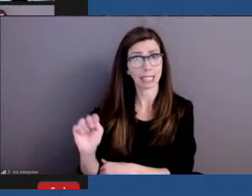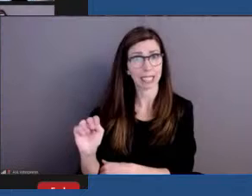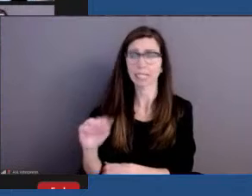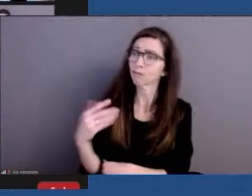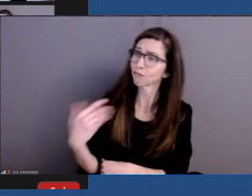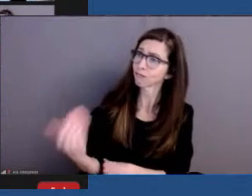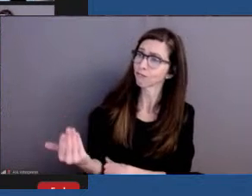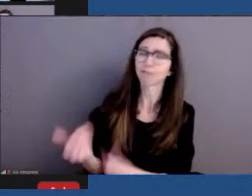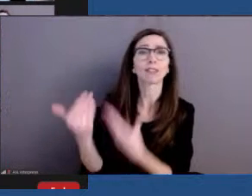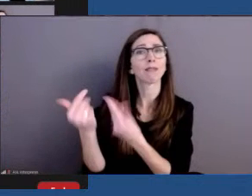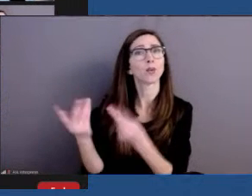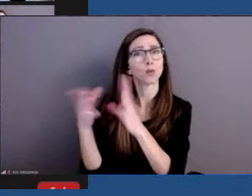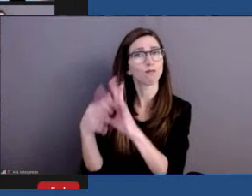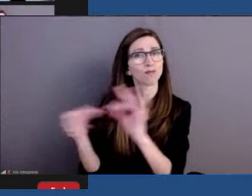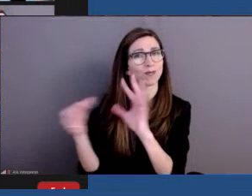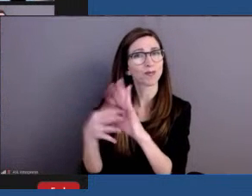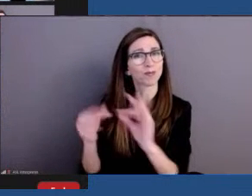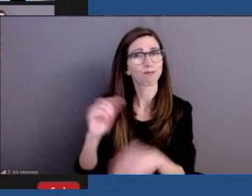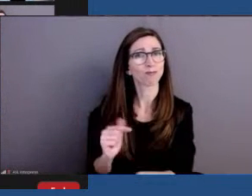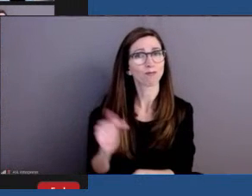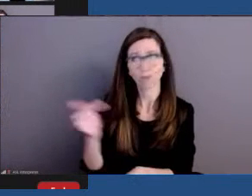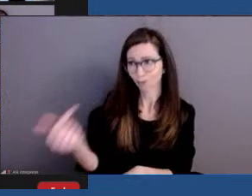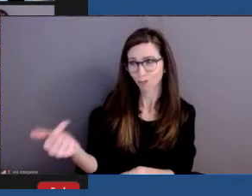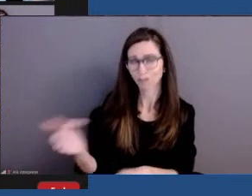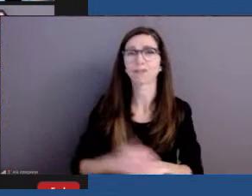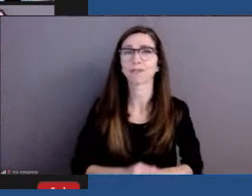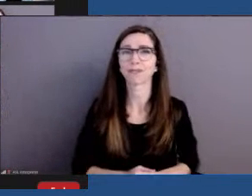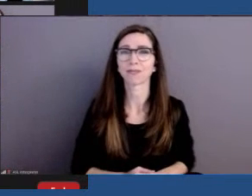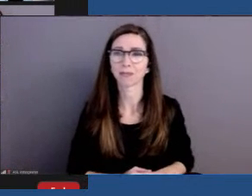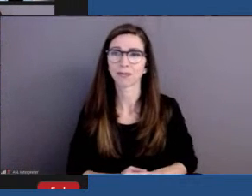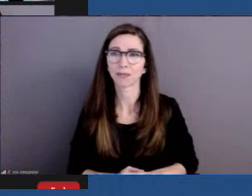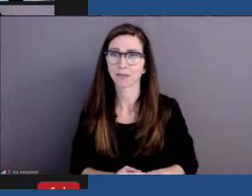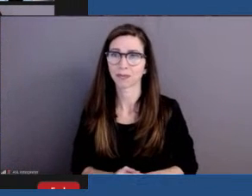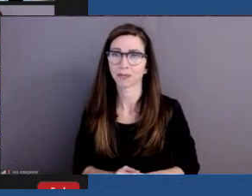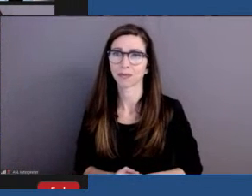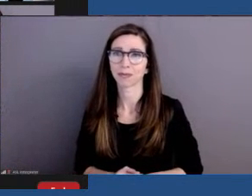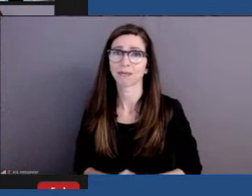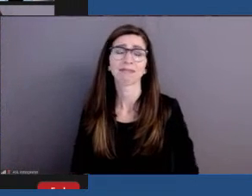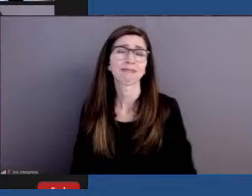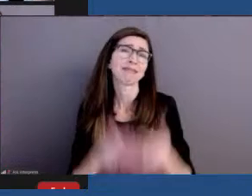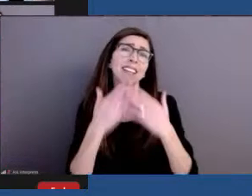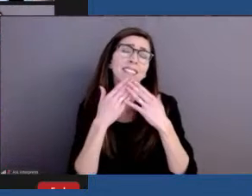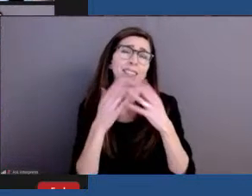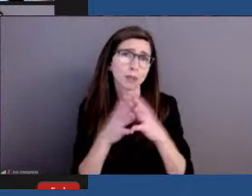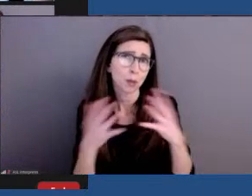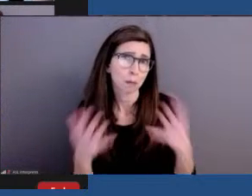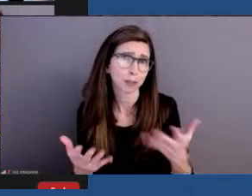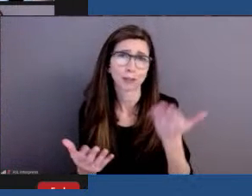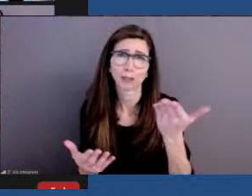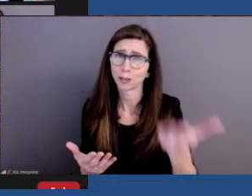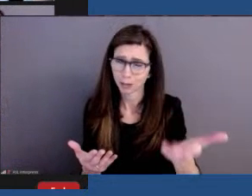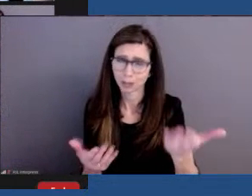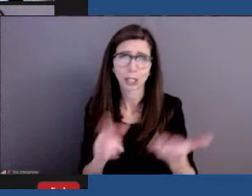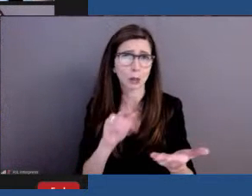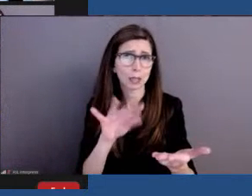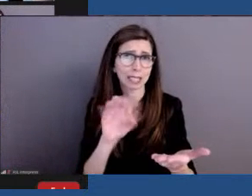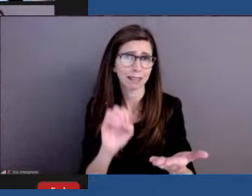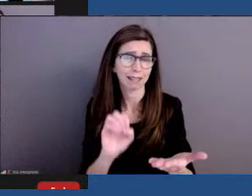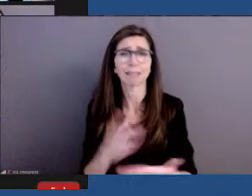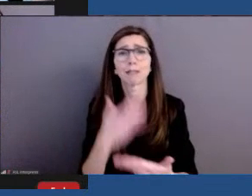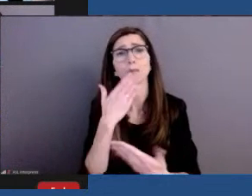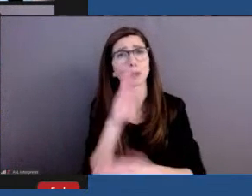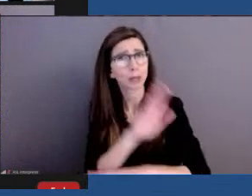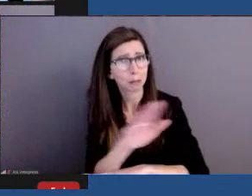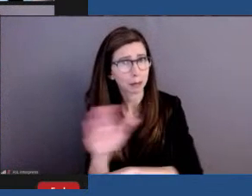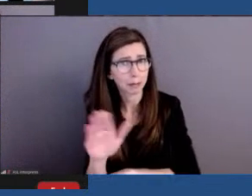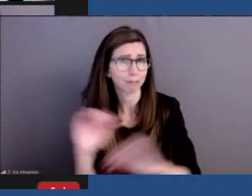Jim Watson à prononcer quelques mots. Well, thank you very much, Lucille, and good afternoon, everyone. Bon après-midi tout le